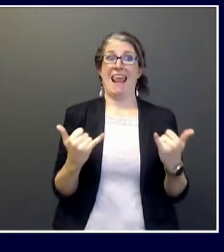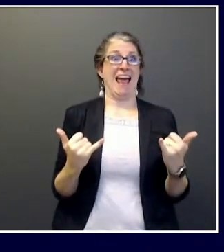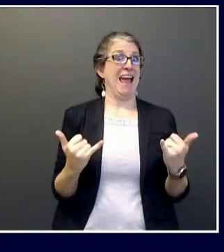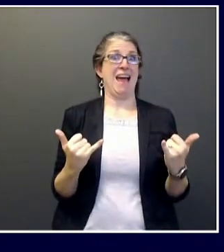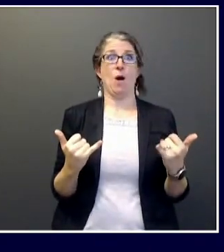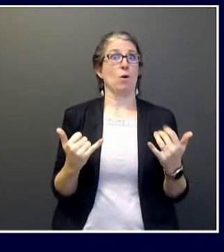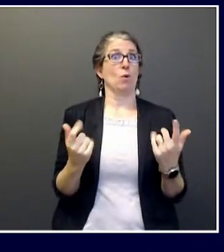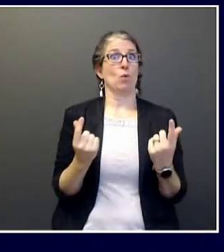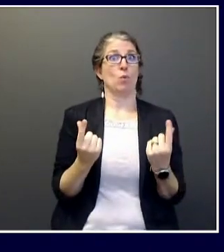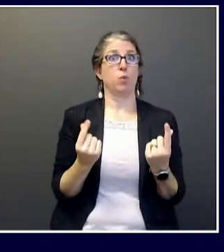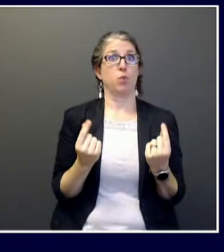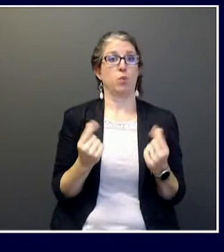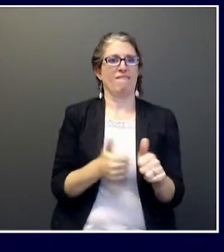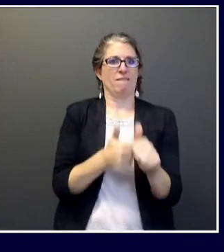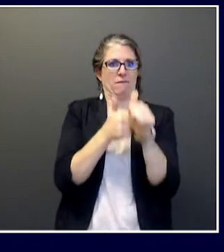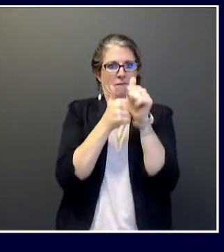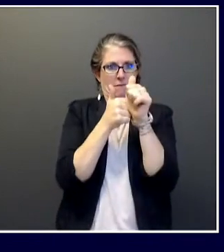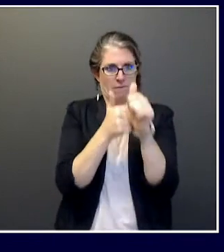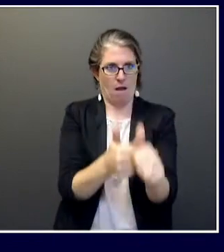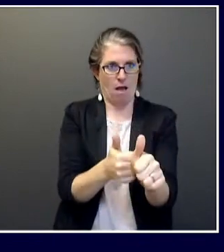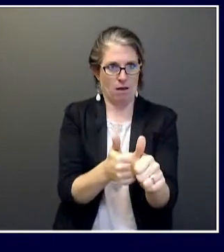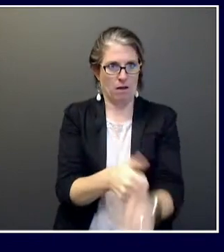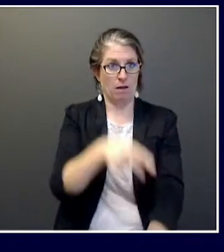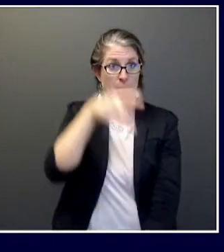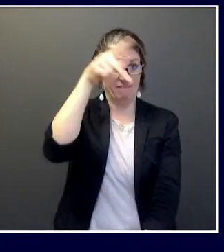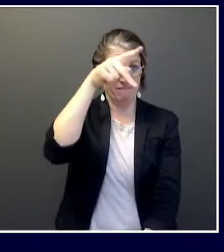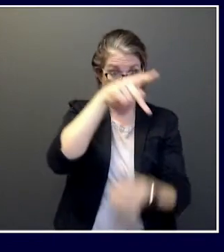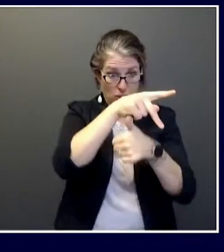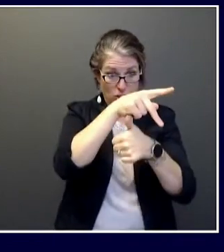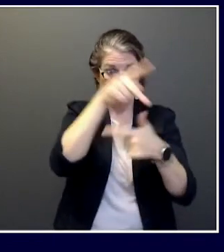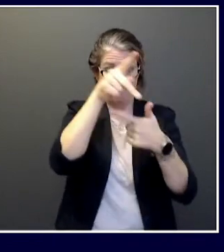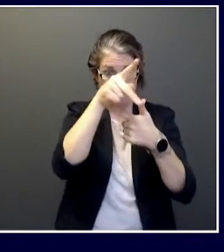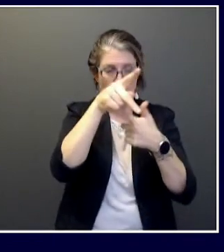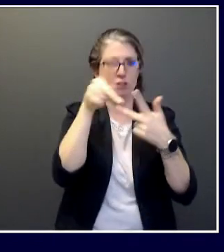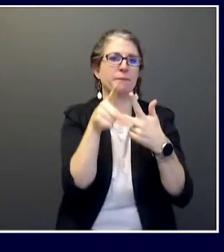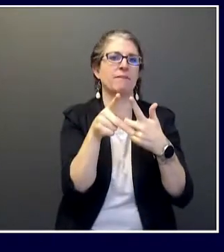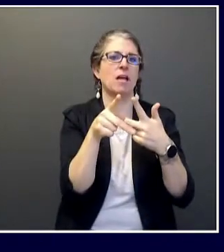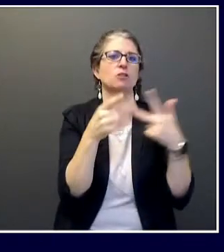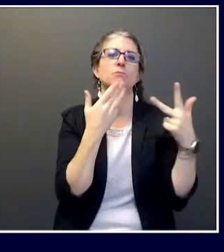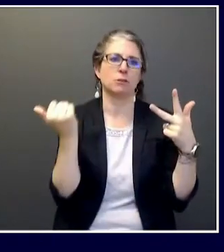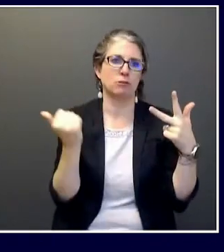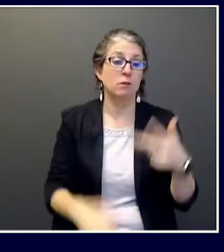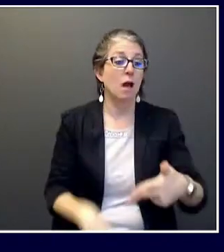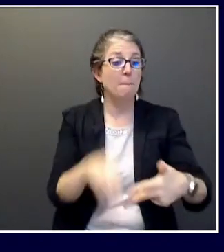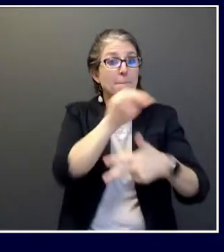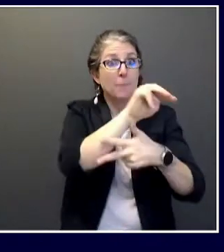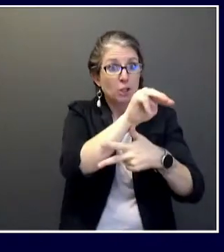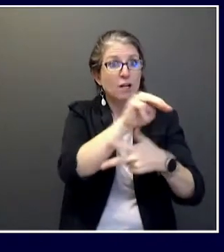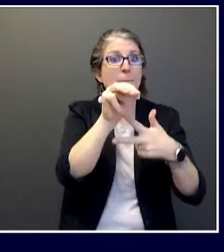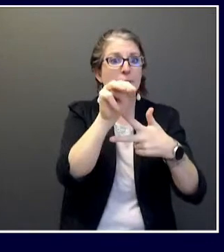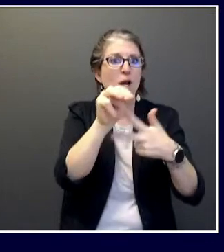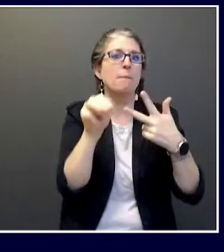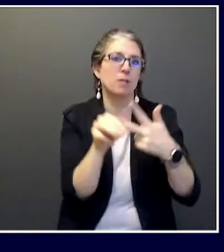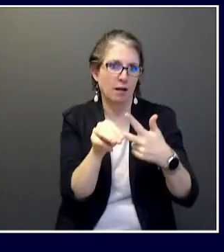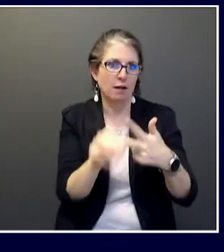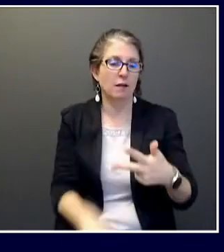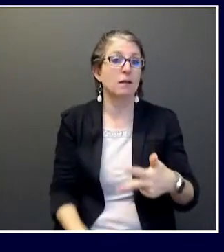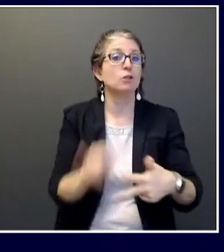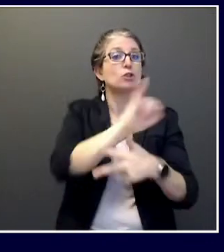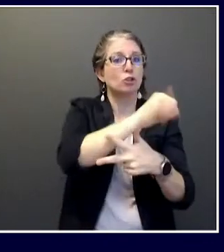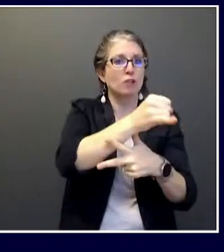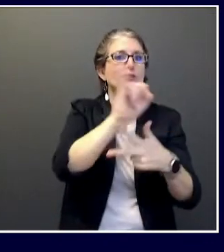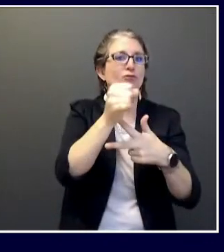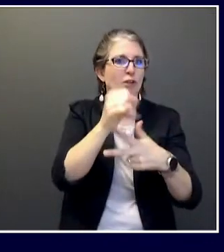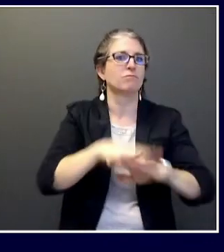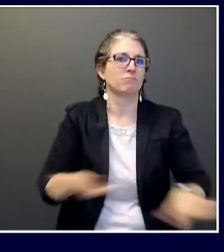vaccines. This has been discussed by the US FDA and the US CDC. Personally, it's something that I happen to be in favor